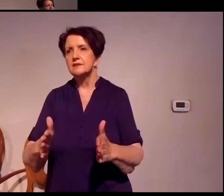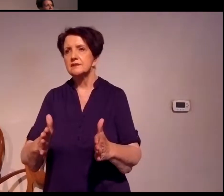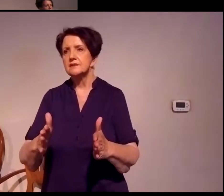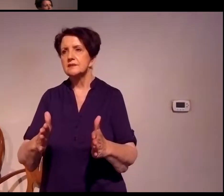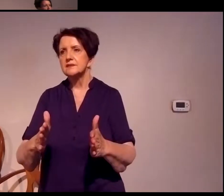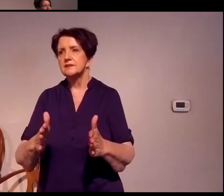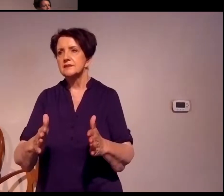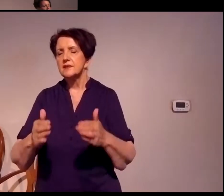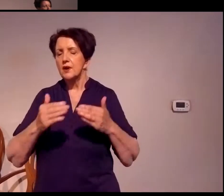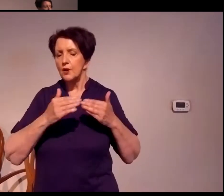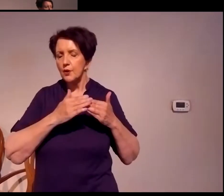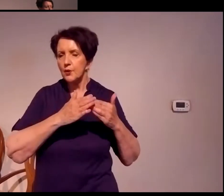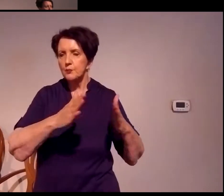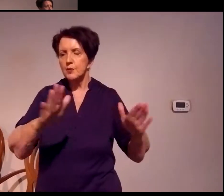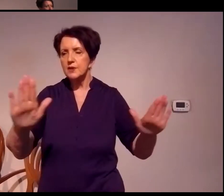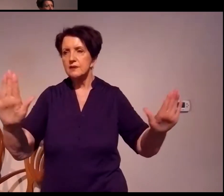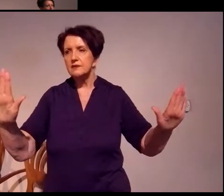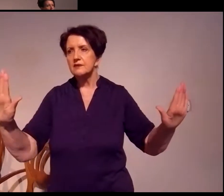Open your